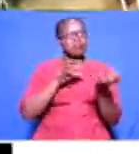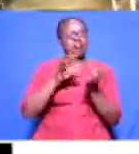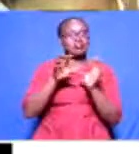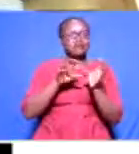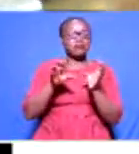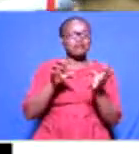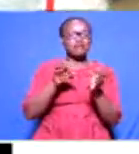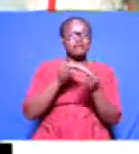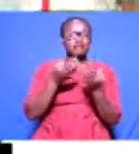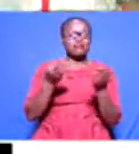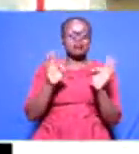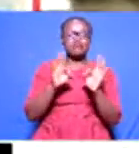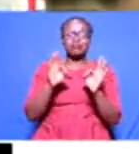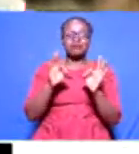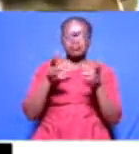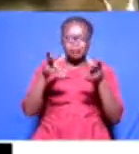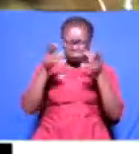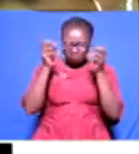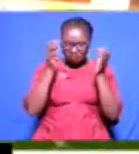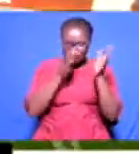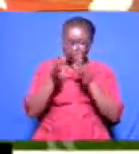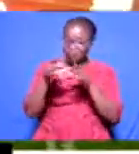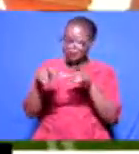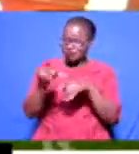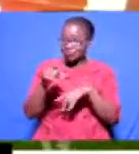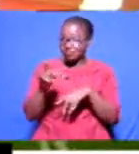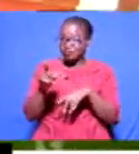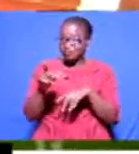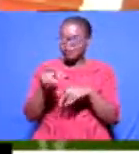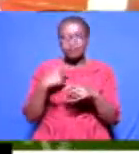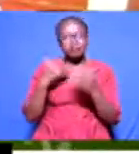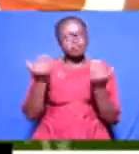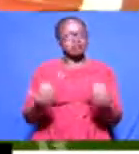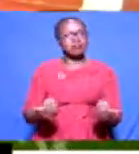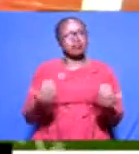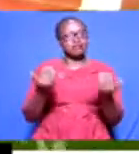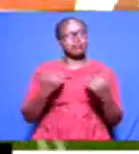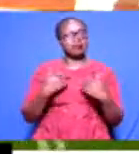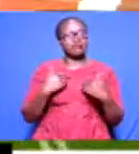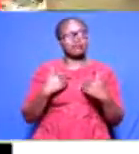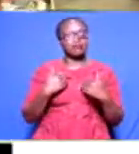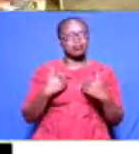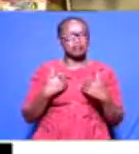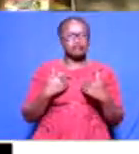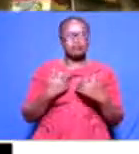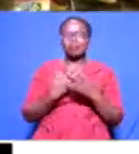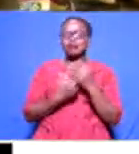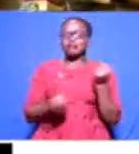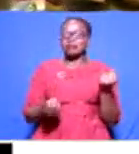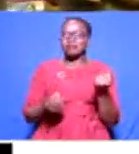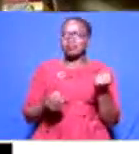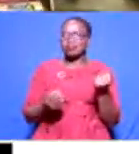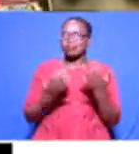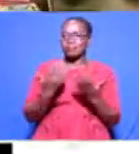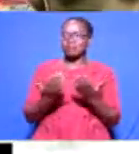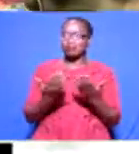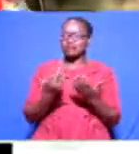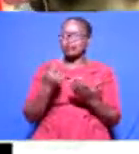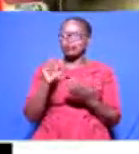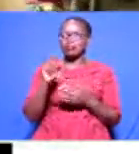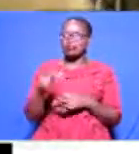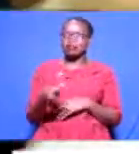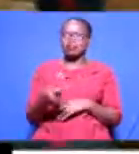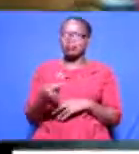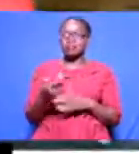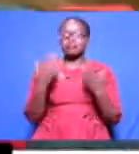concept. Kujipanga kama mzazi. Kwa sababu mimi niko na twins, so you can imagine I'm naweka times 2. So far nimefika karibu 25,000 na